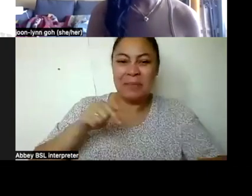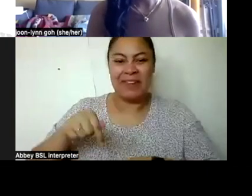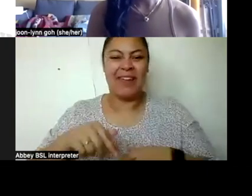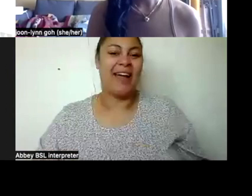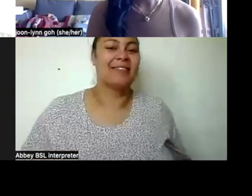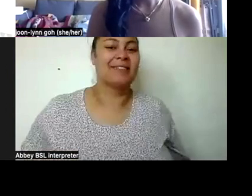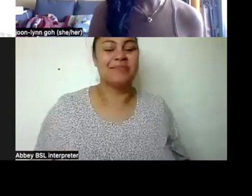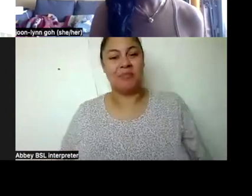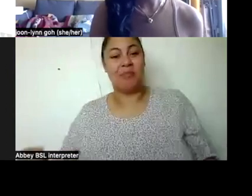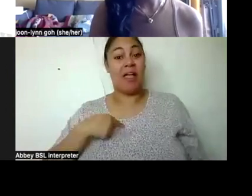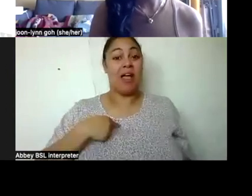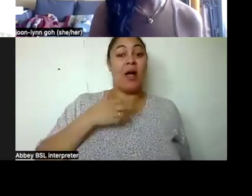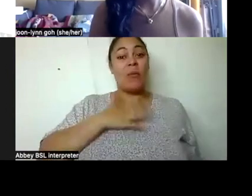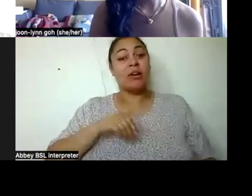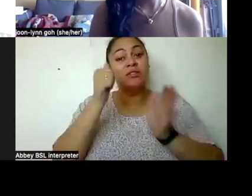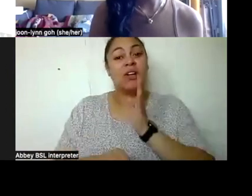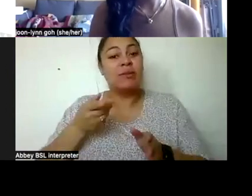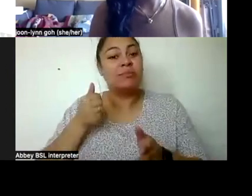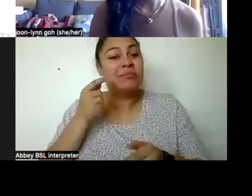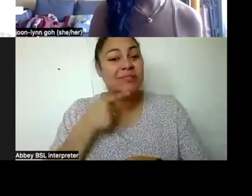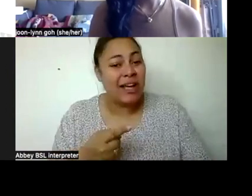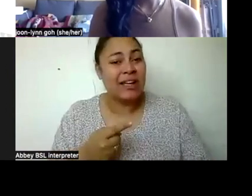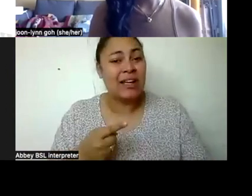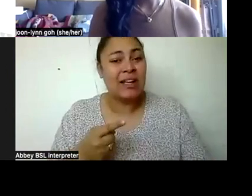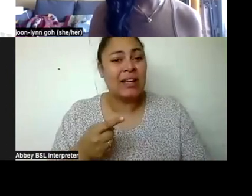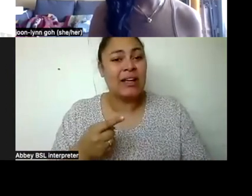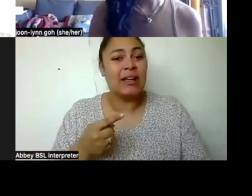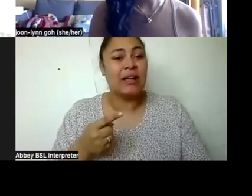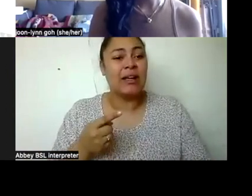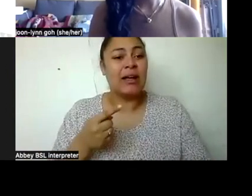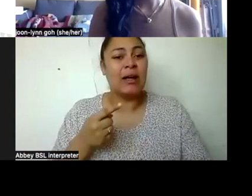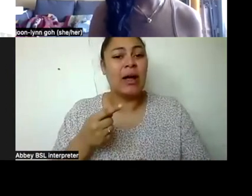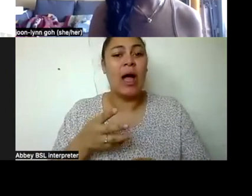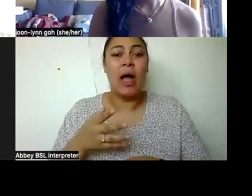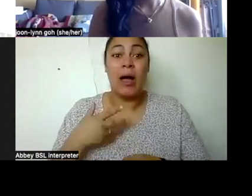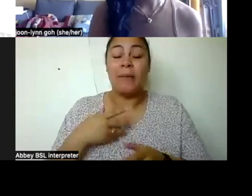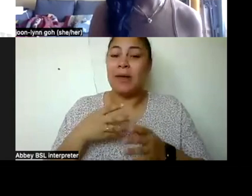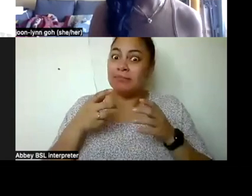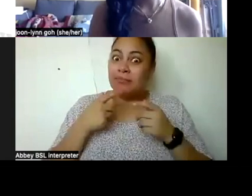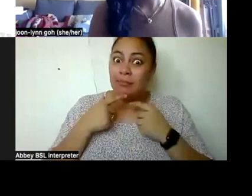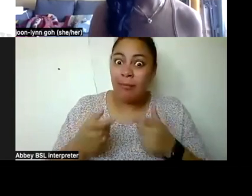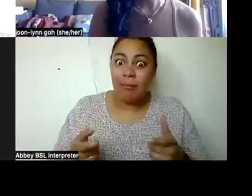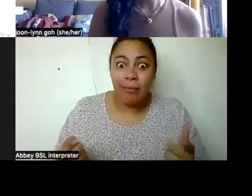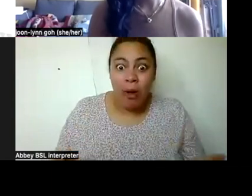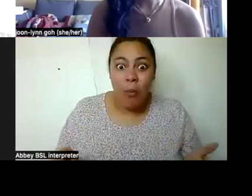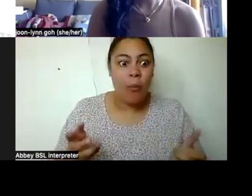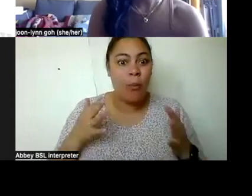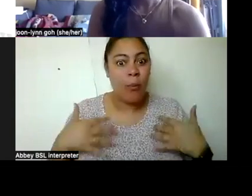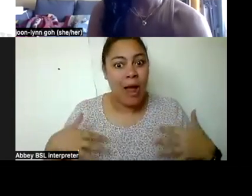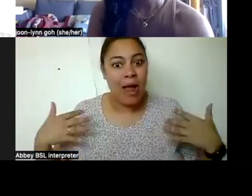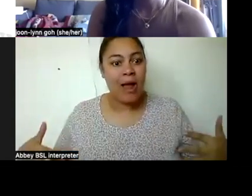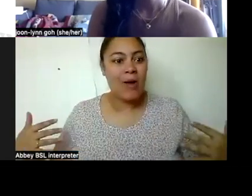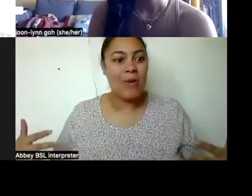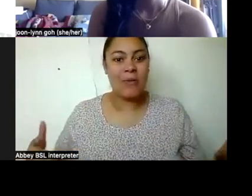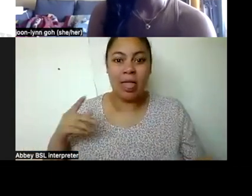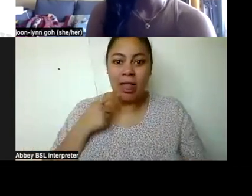I wanted to start by saying I have been in complete awe this week